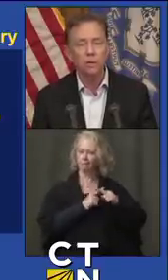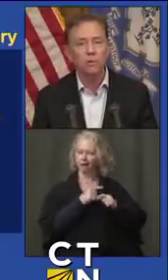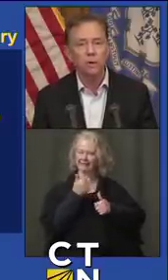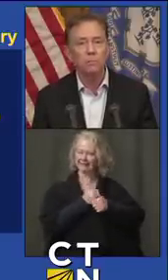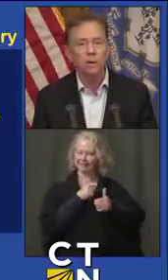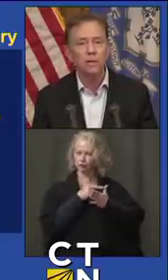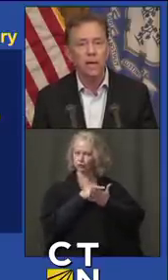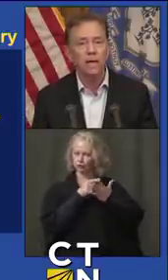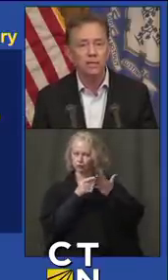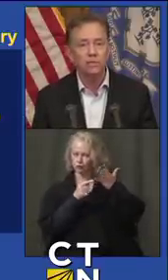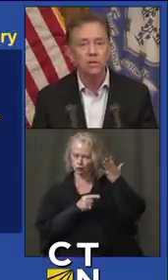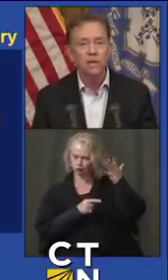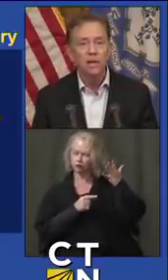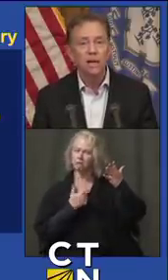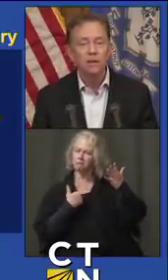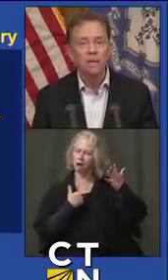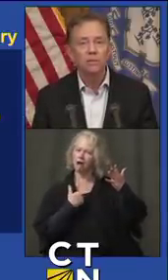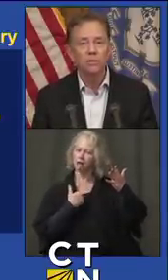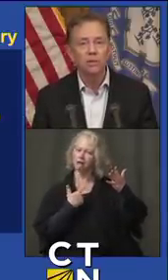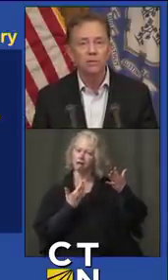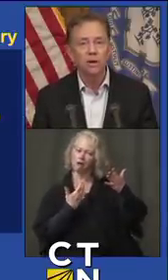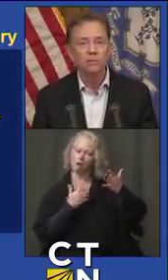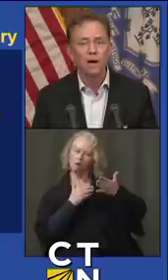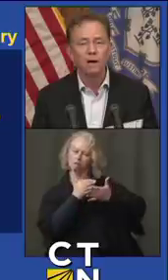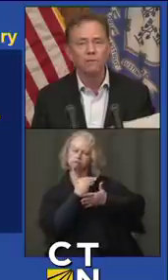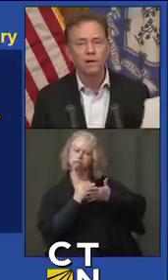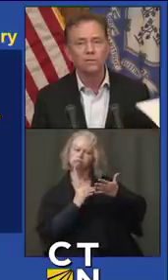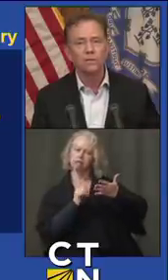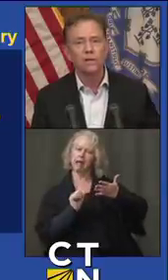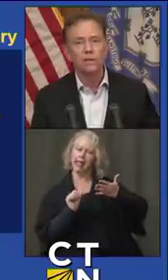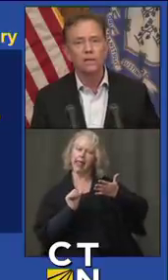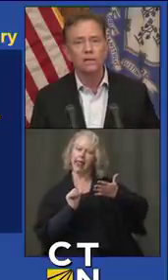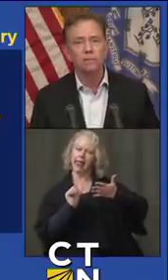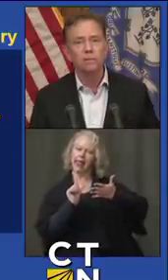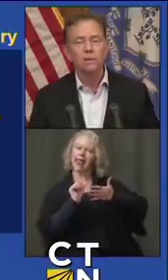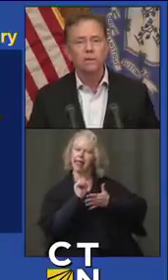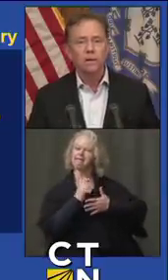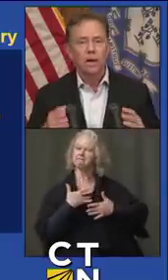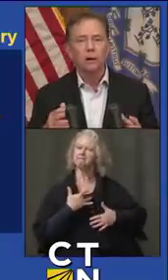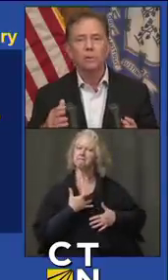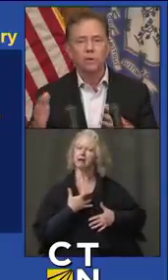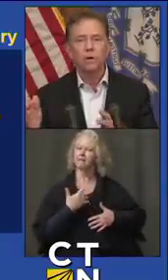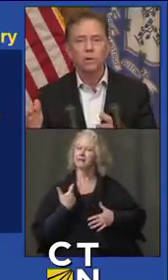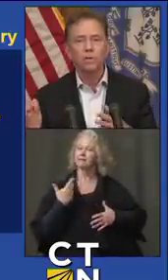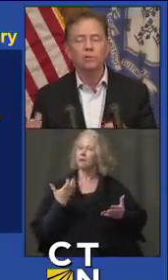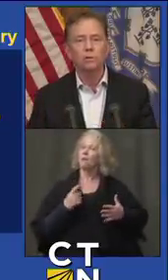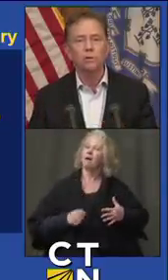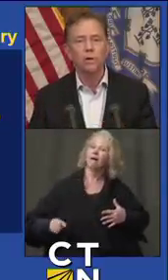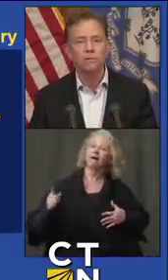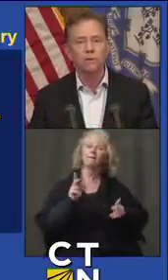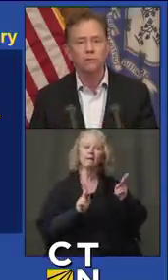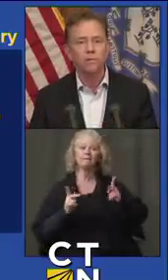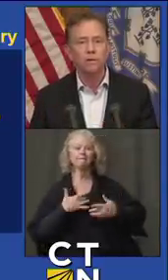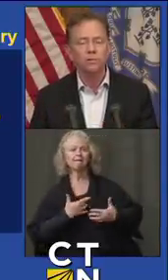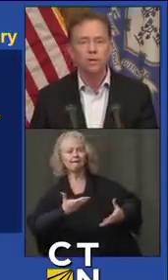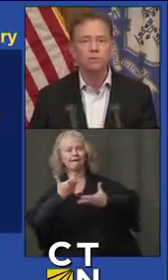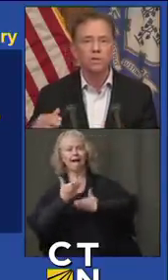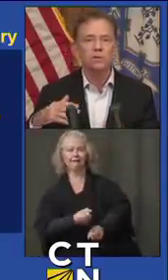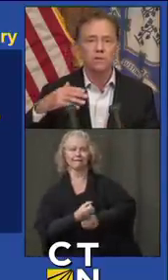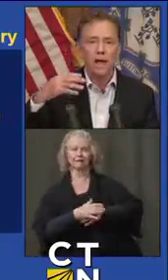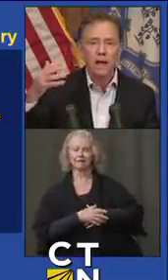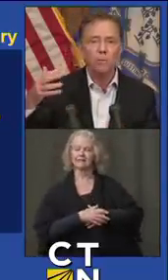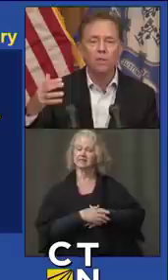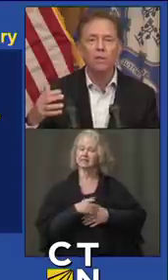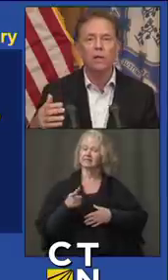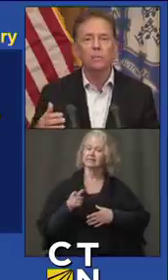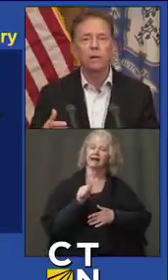certainly want to be in the A's and to make sure that you have confidence and that Albert Coe and Ingenuity have given you some sense